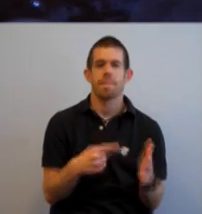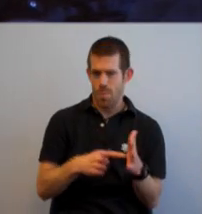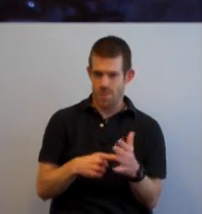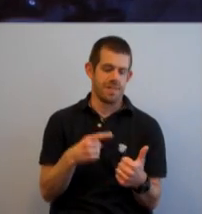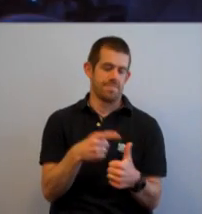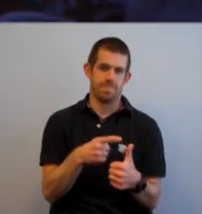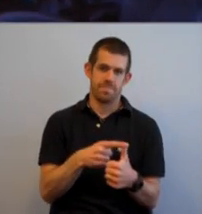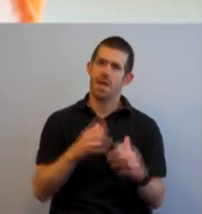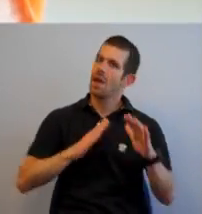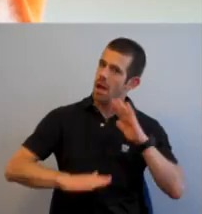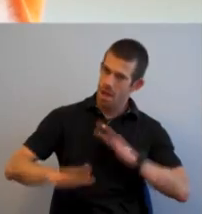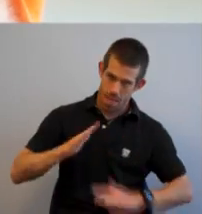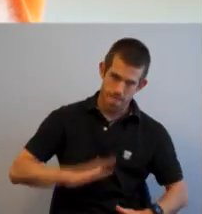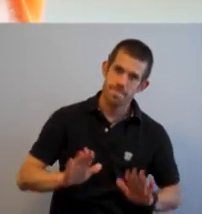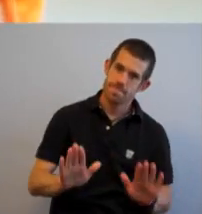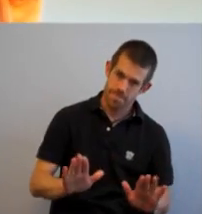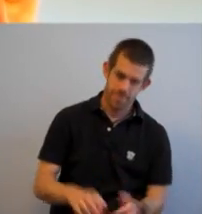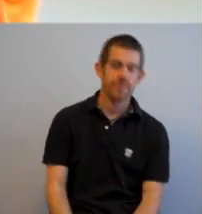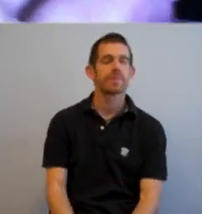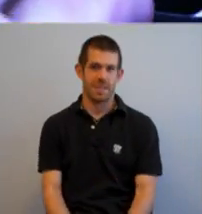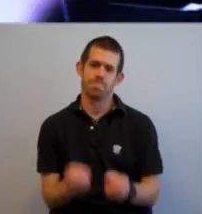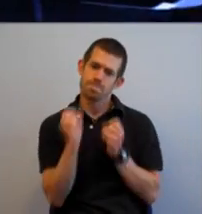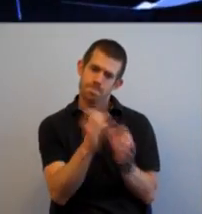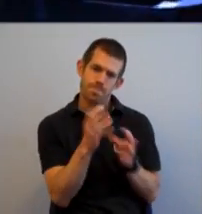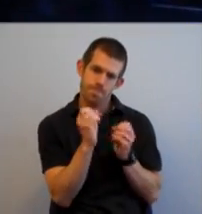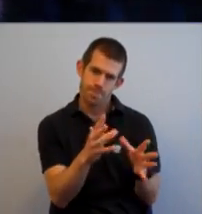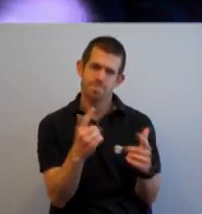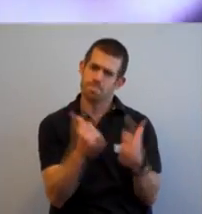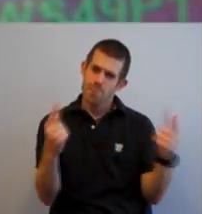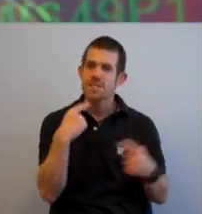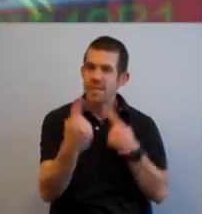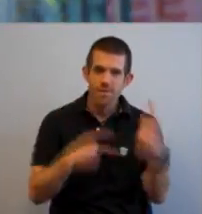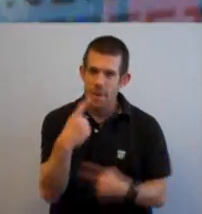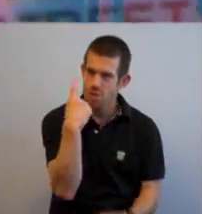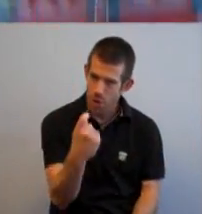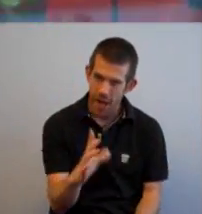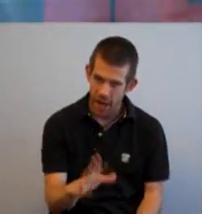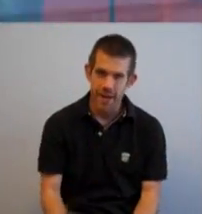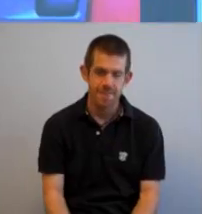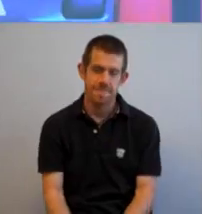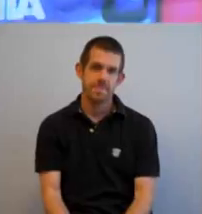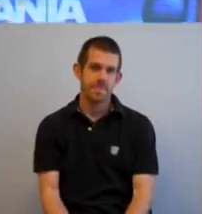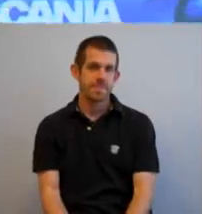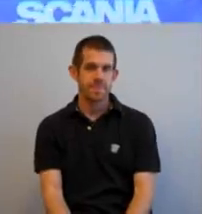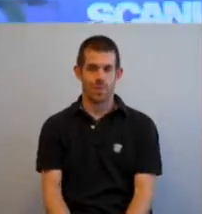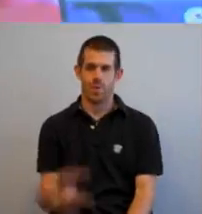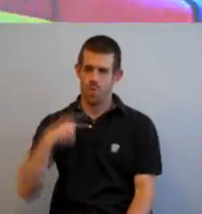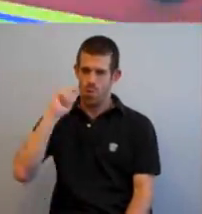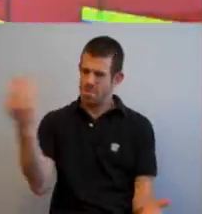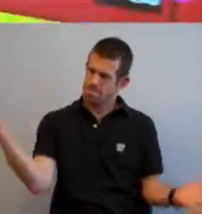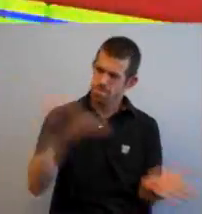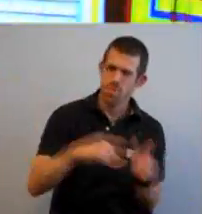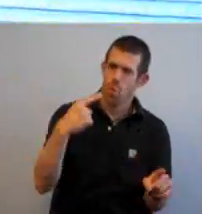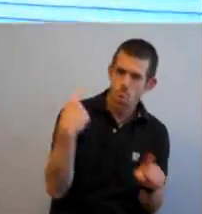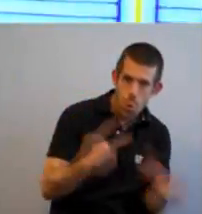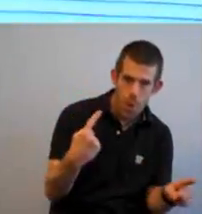calm, to pass as much information as possible, because we'll be there as quick as we can, and usually, and more often than not, we'll be there